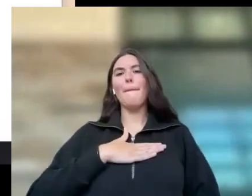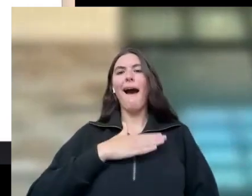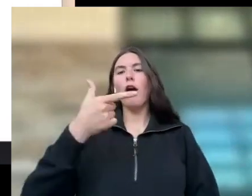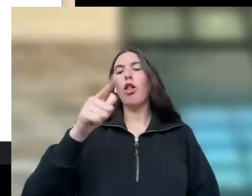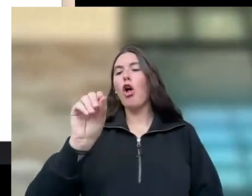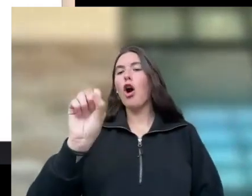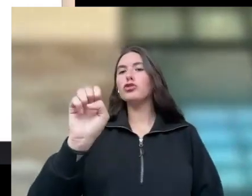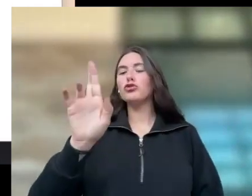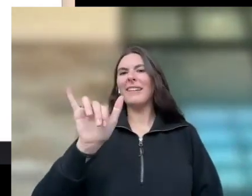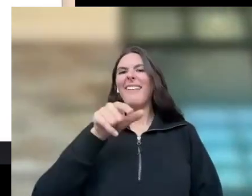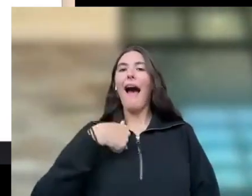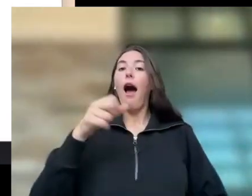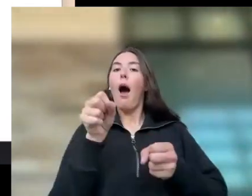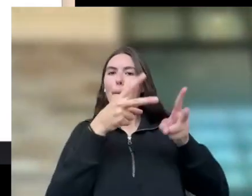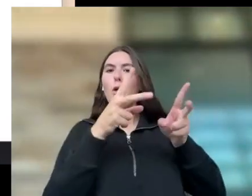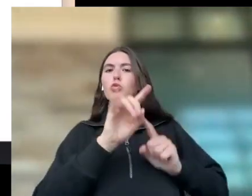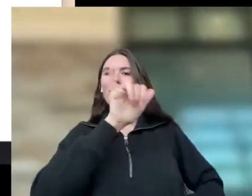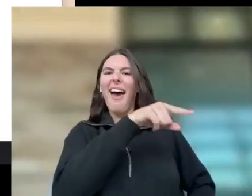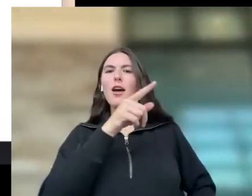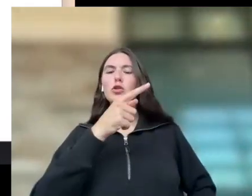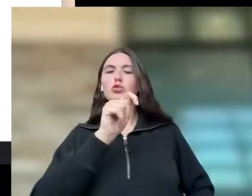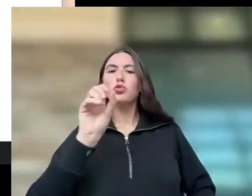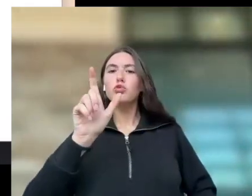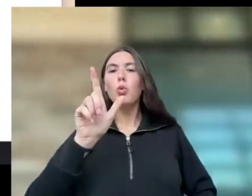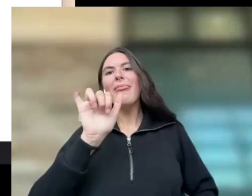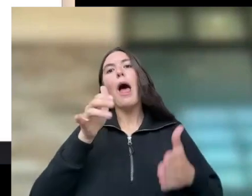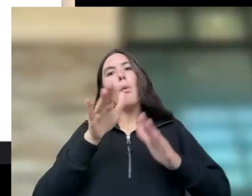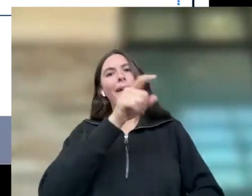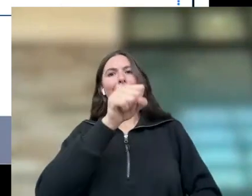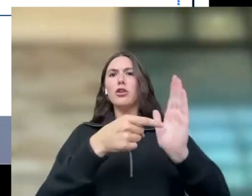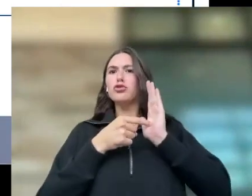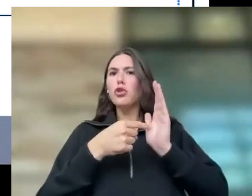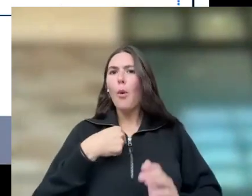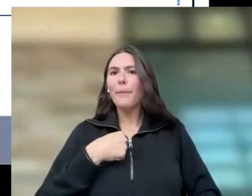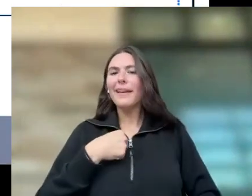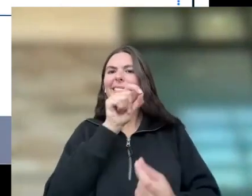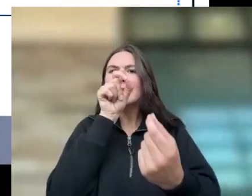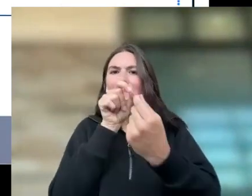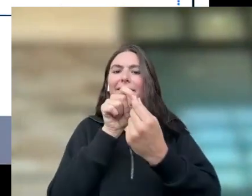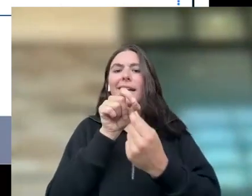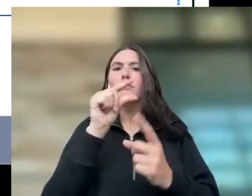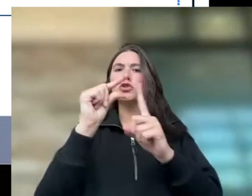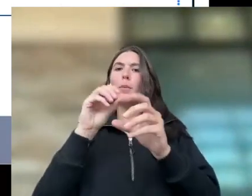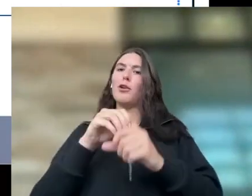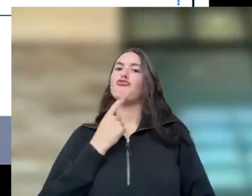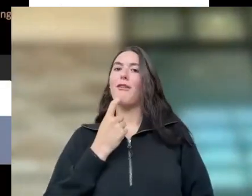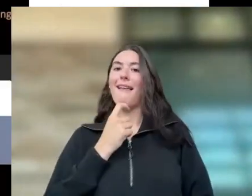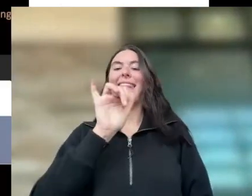I uploaded to the tool. So when it term, it will show me the term in red. So this is the glossary and